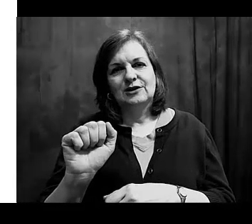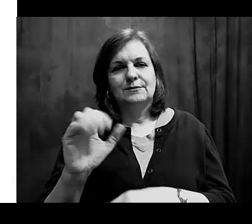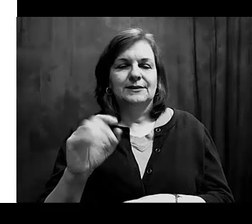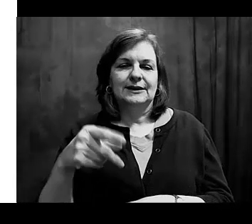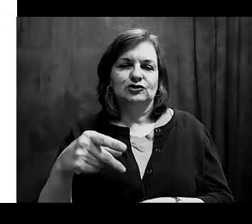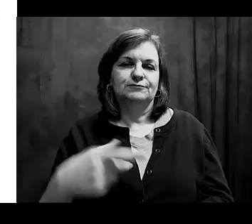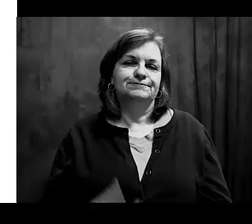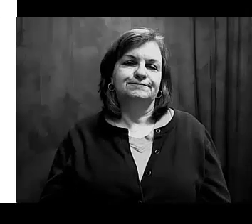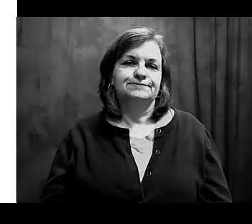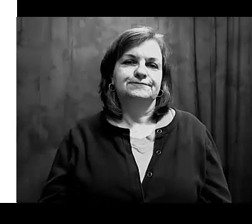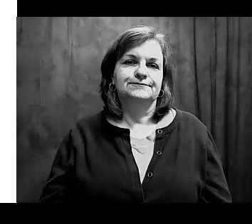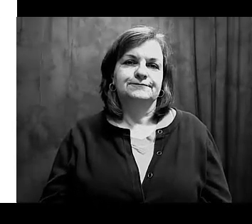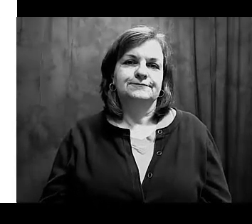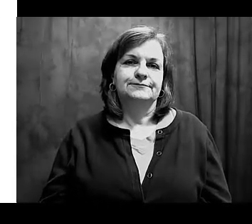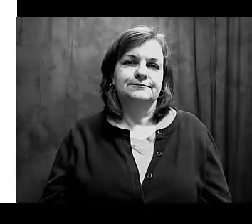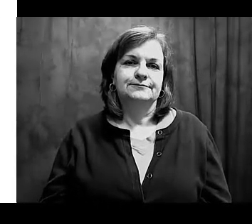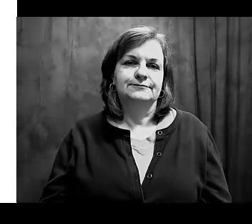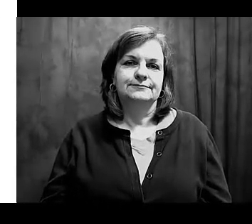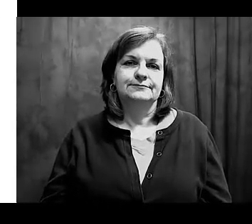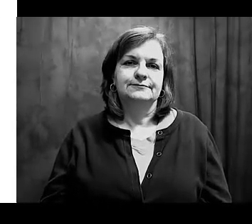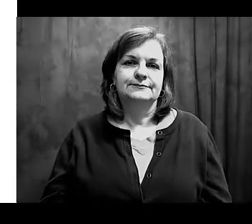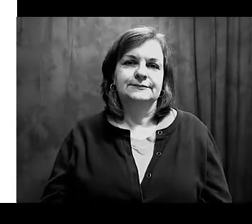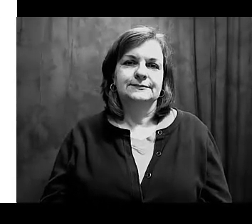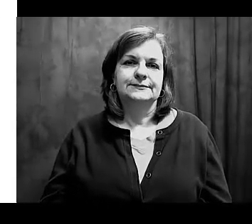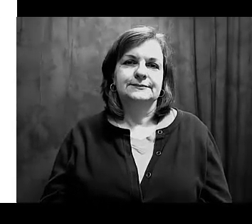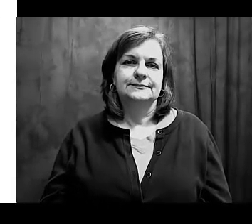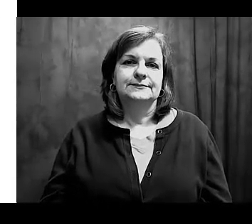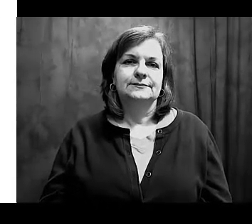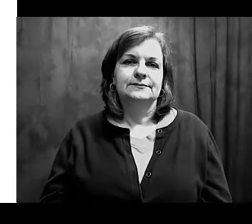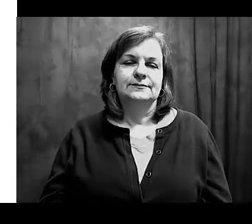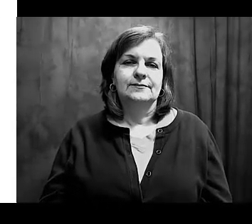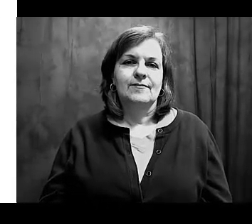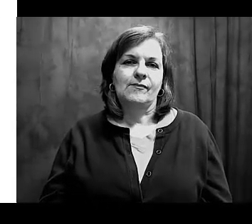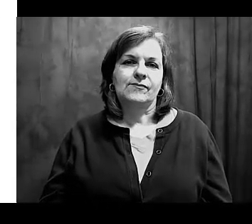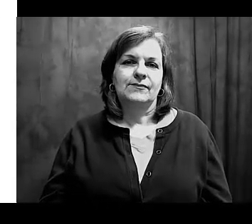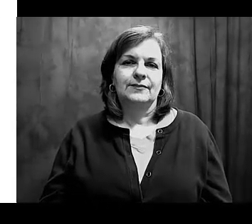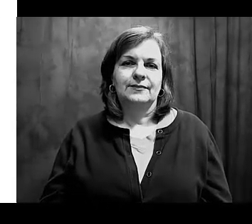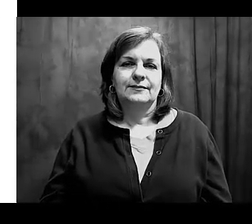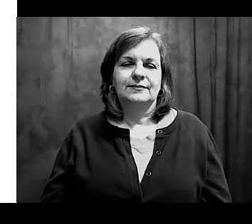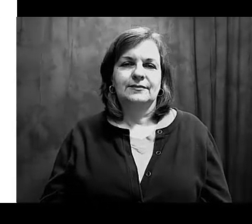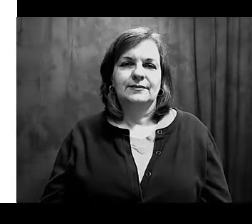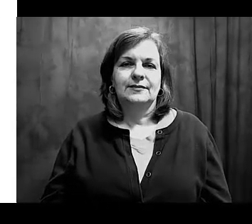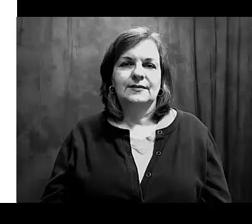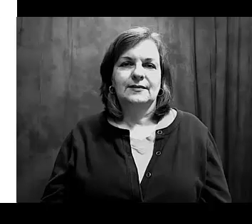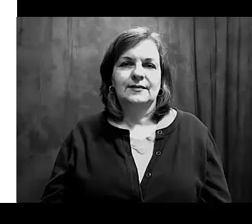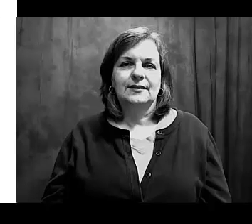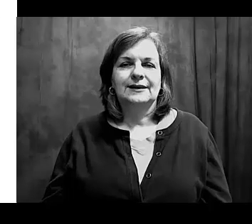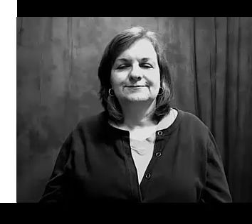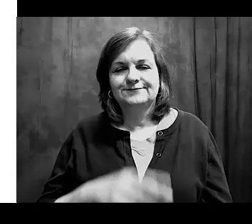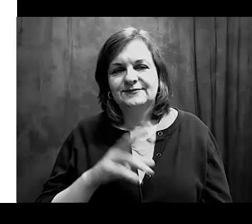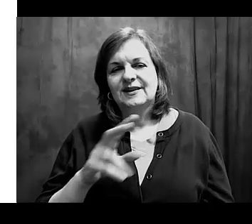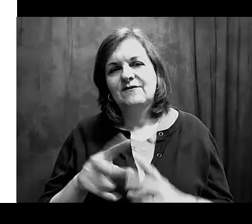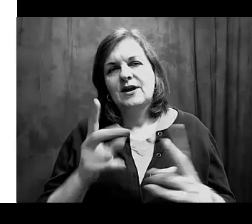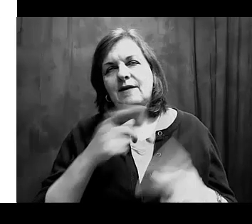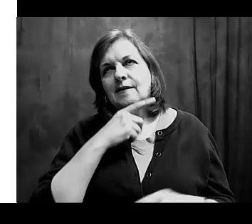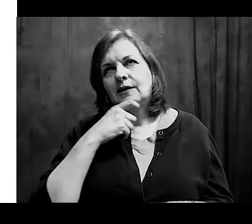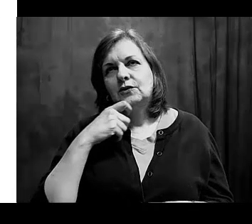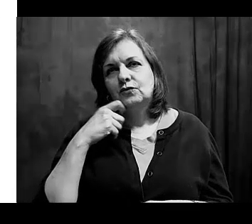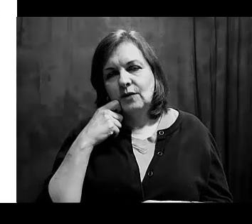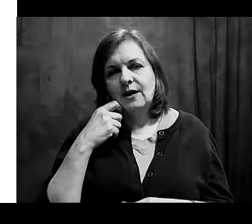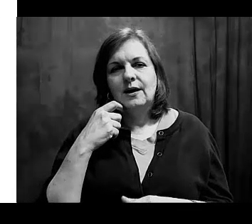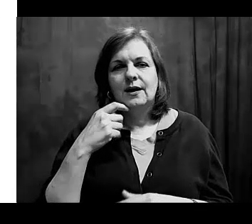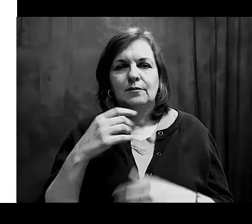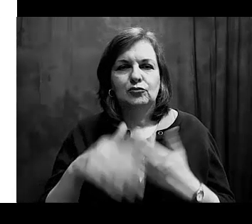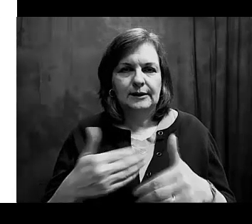in the case of tasting something, when your brain knows that there's something in your mouth, you're going to produce more saliva to help start the digestion